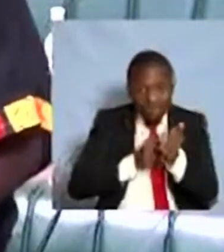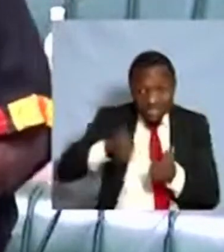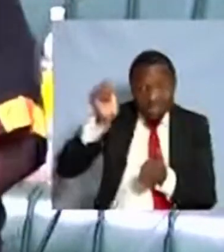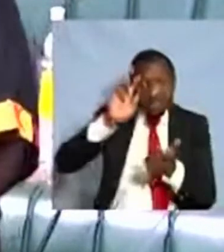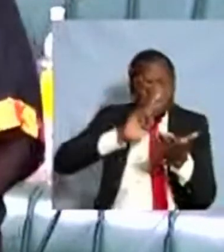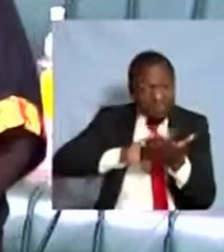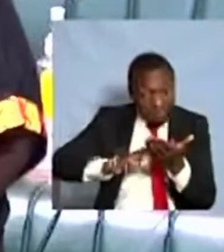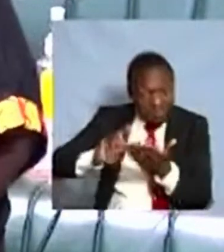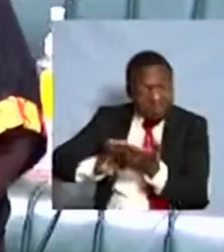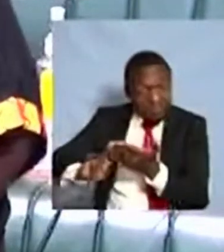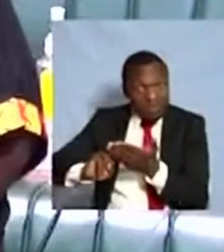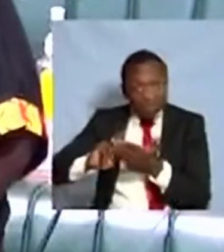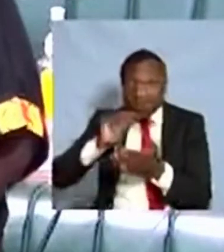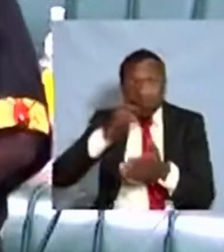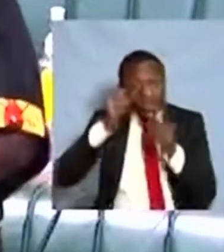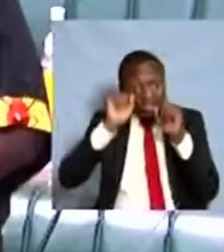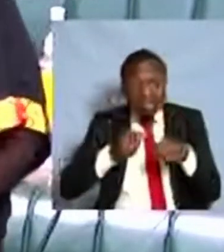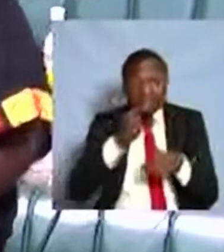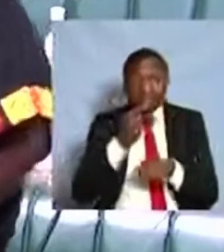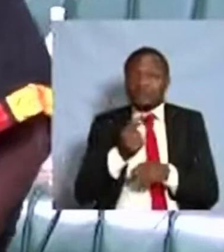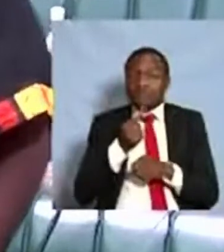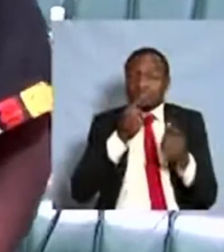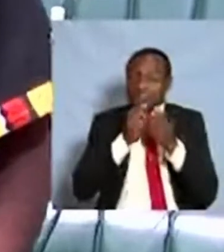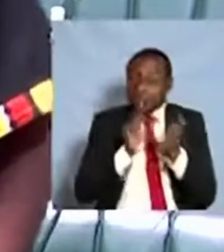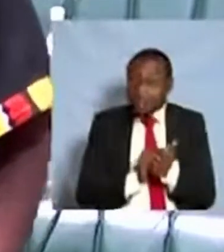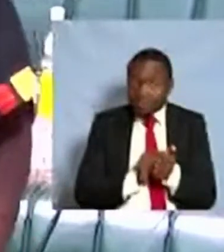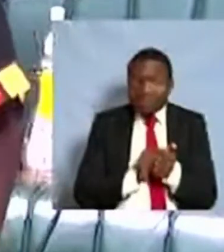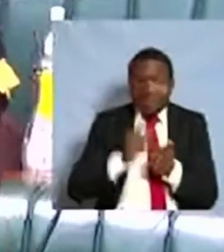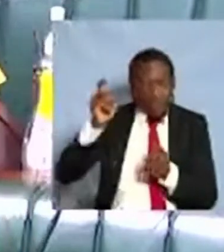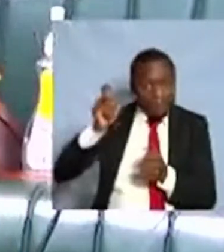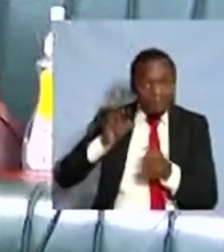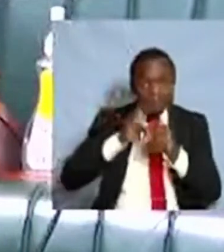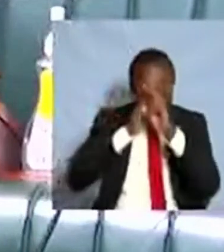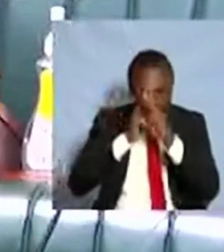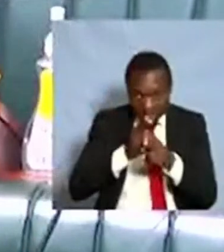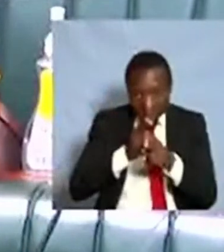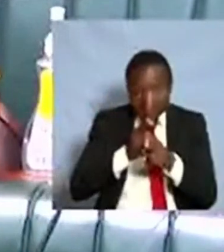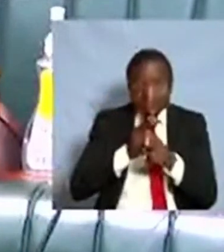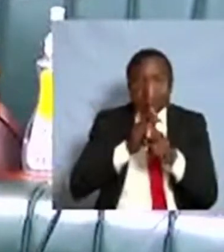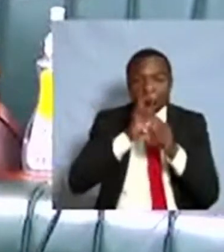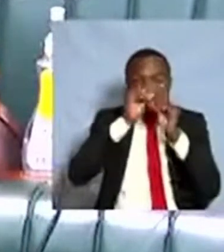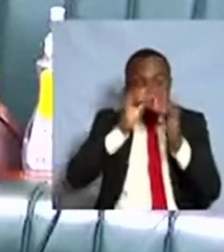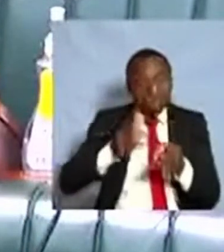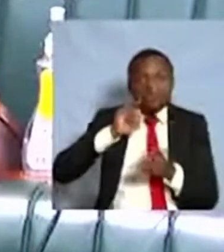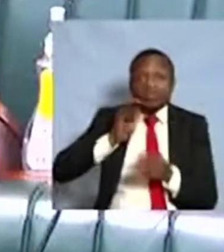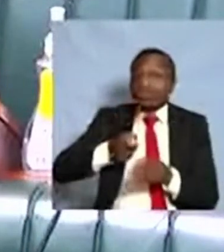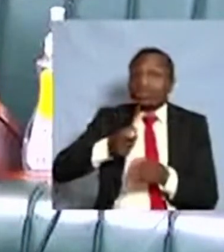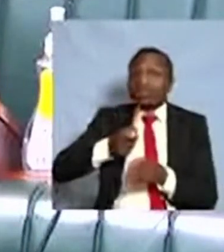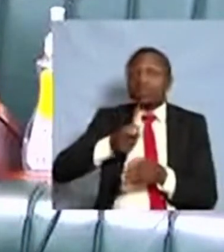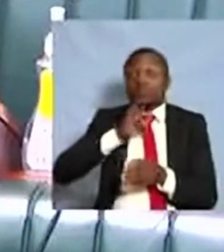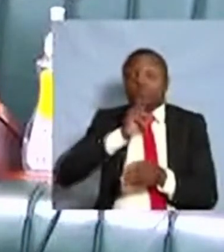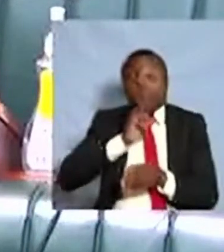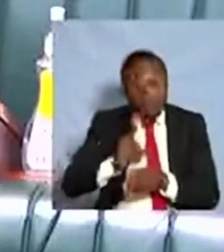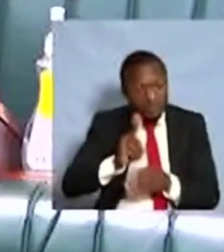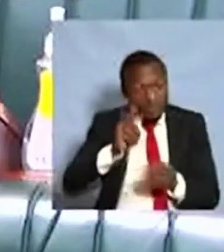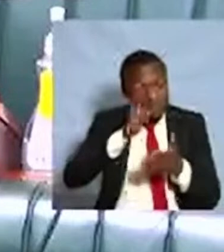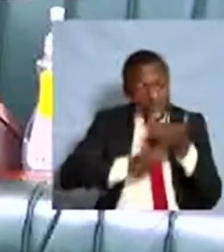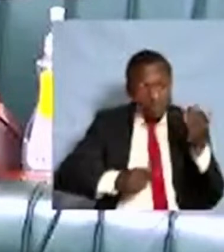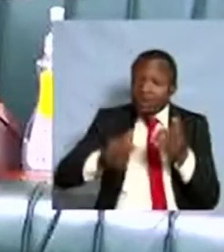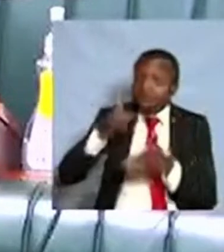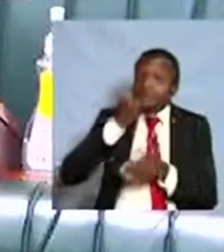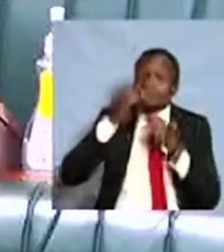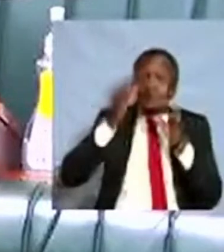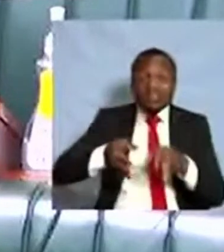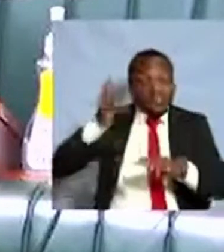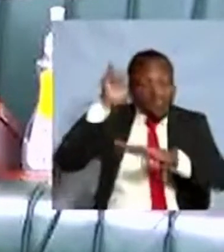nation. Who should I refer to? Mr. Speaker, we need to be sincere with what is wrong. And if I were to be